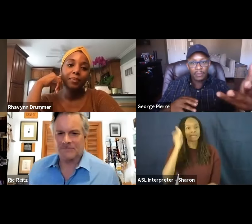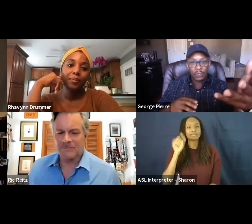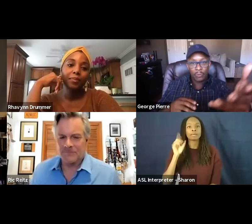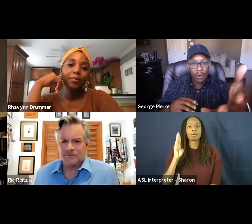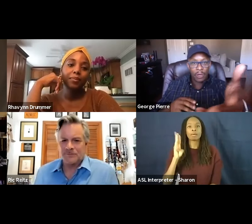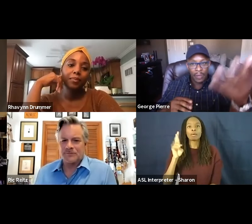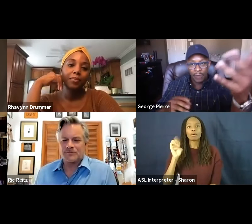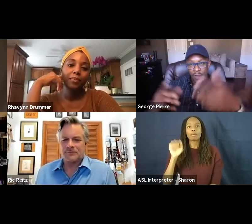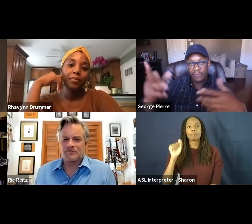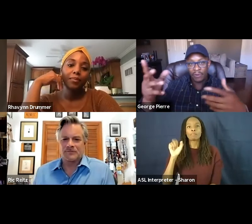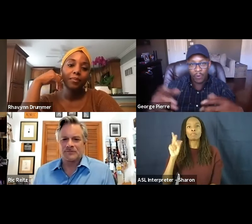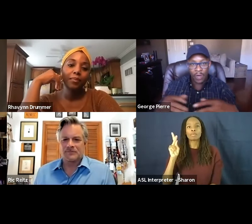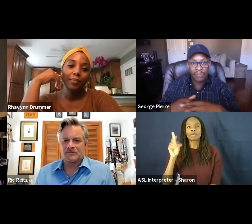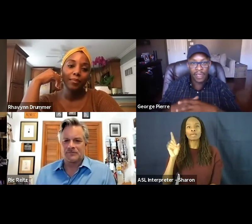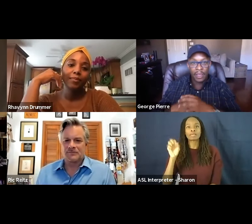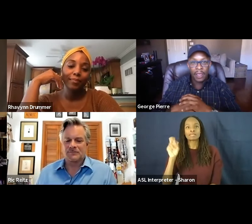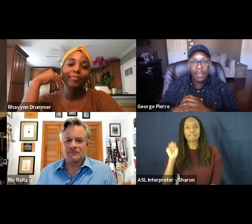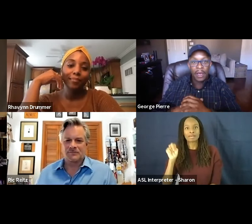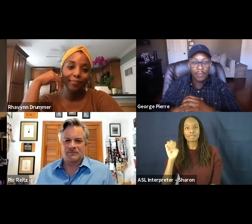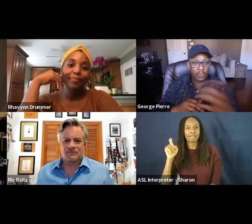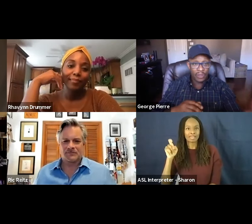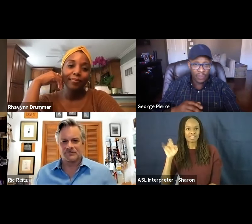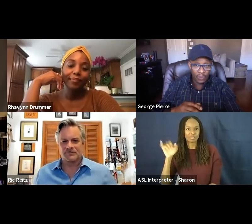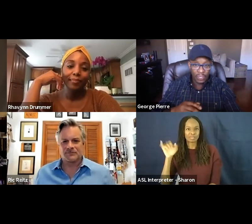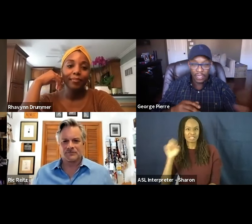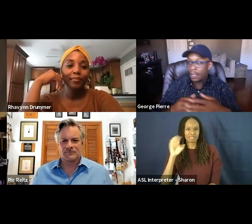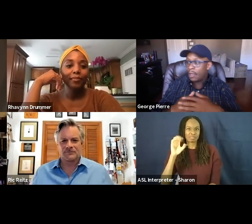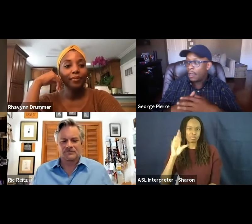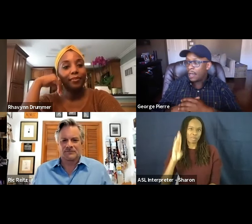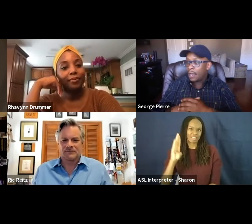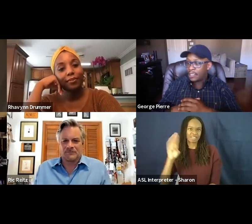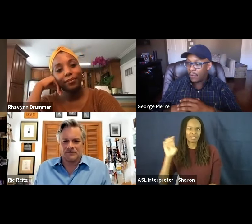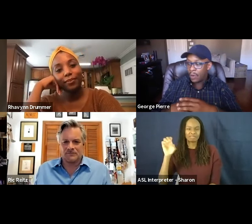and I'm sure Mark and Rhavynn are aware of that, should have used it,